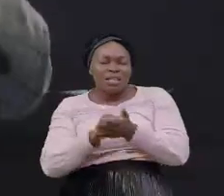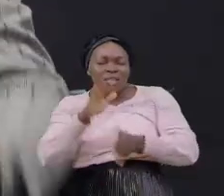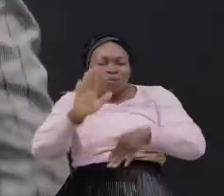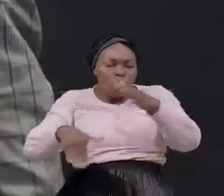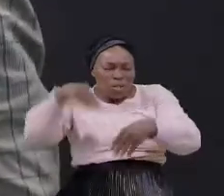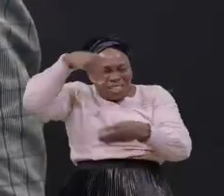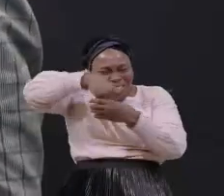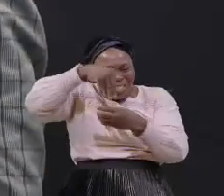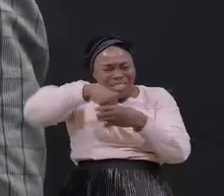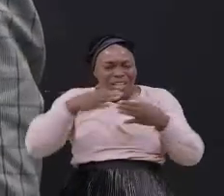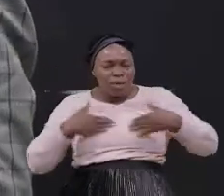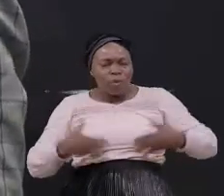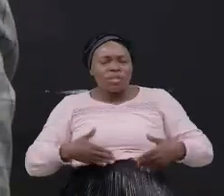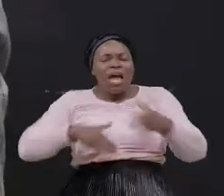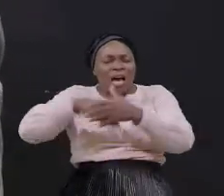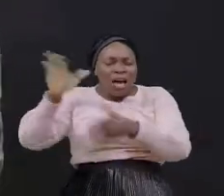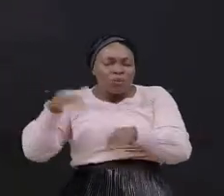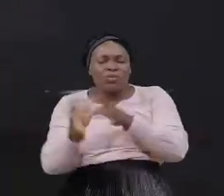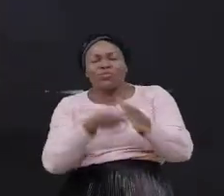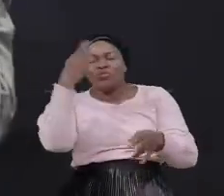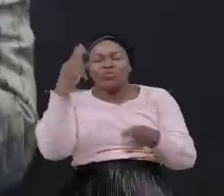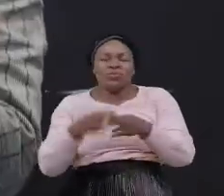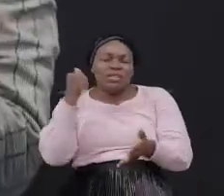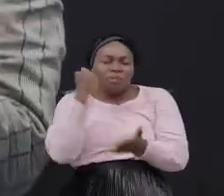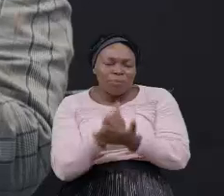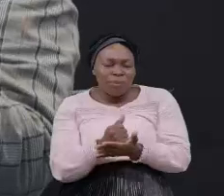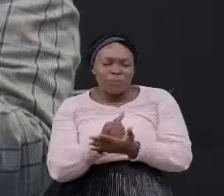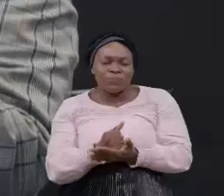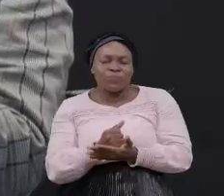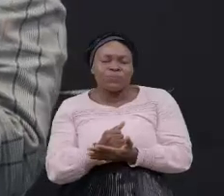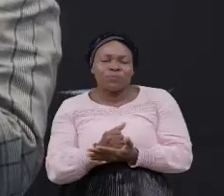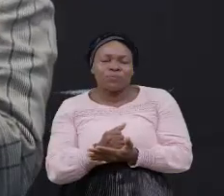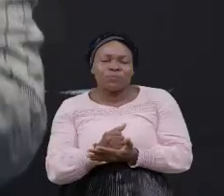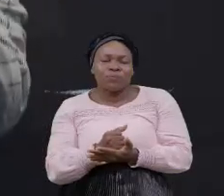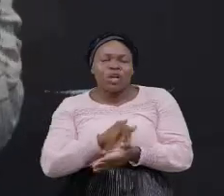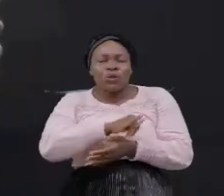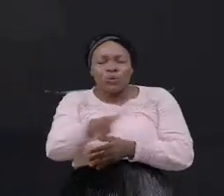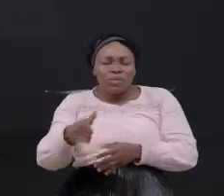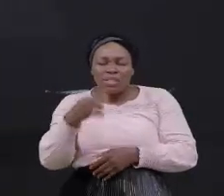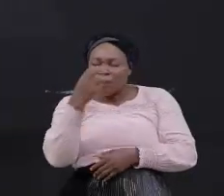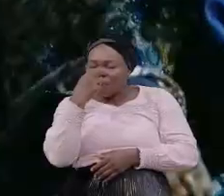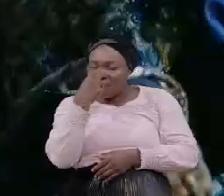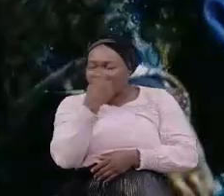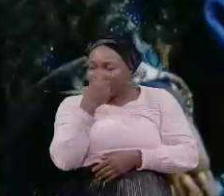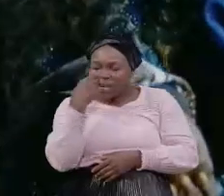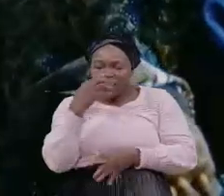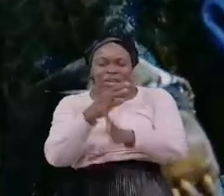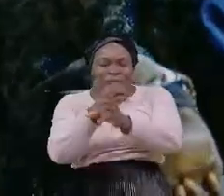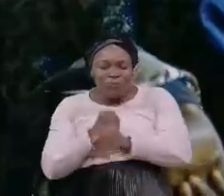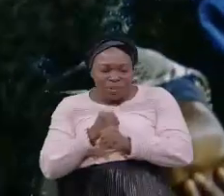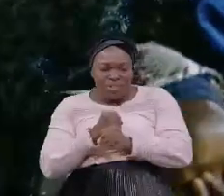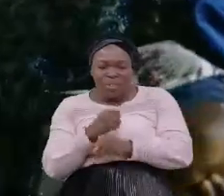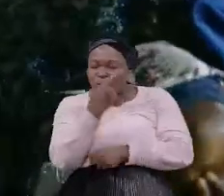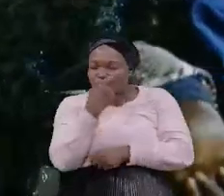come out in Jesus' name. Those blind eyes, receive your sight right